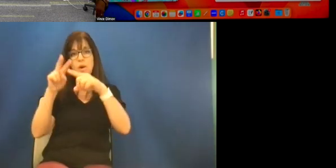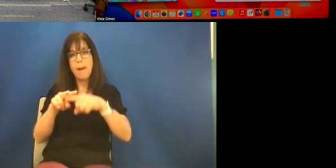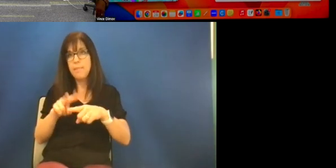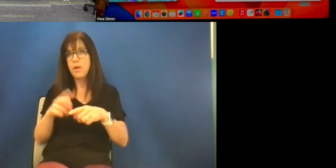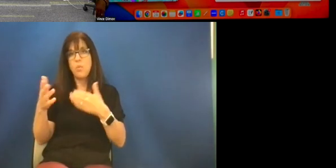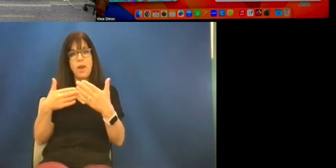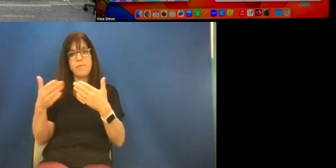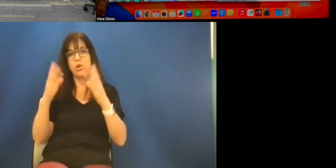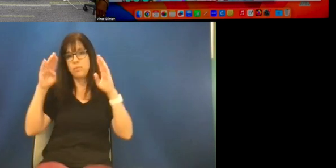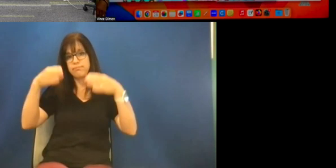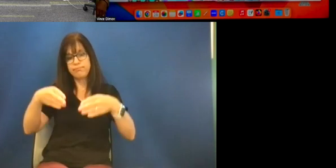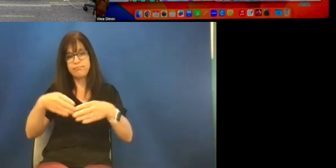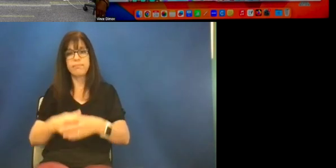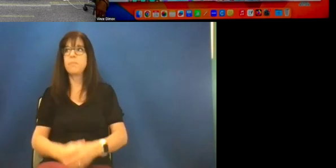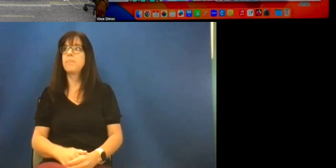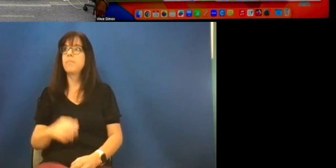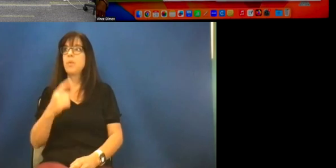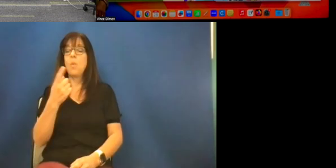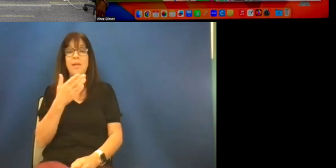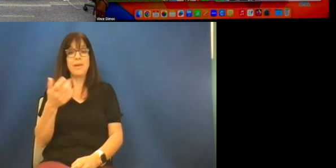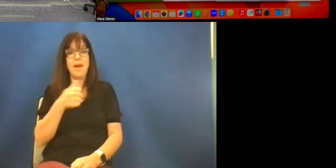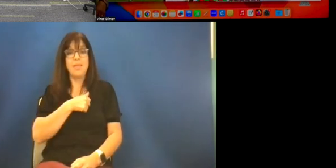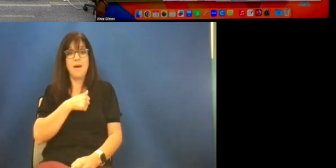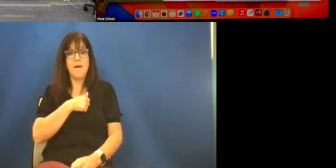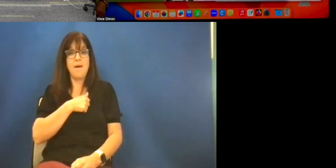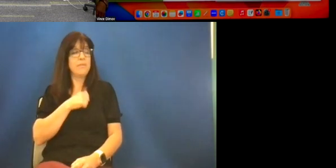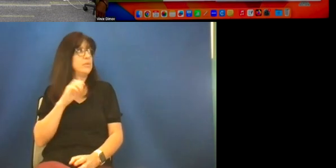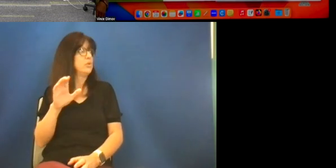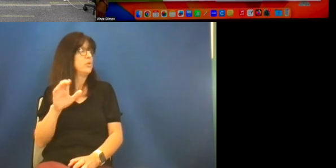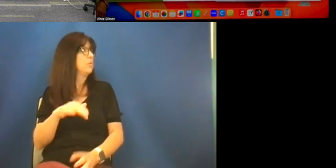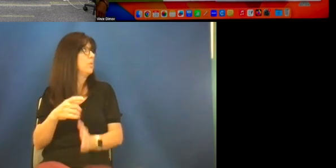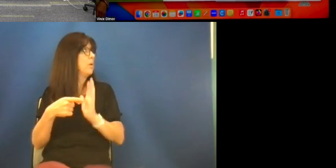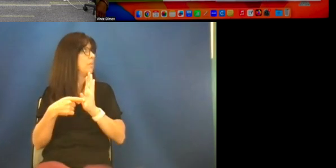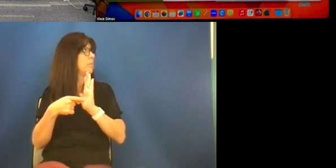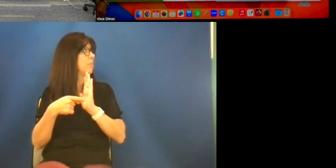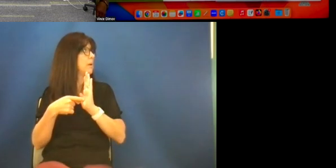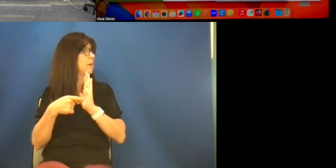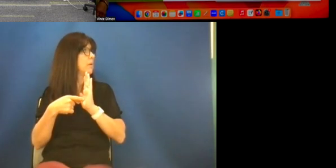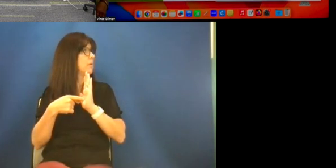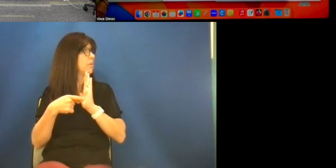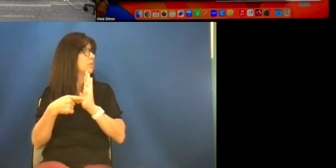on. One thing I love to do with this, let me show you my